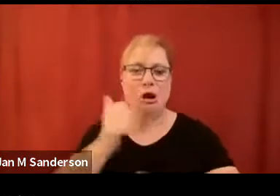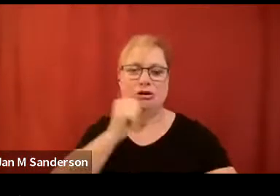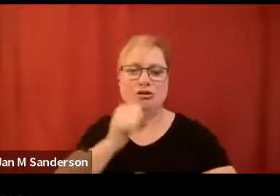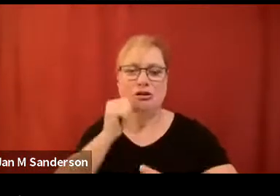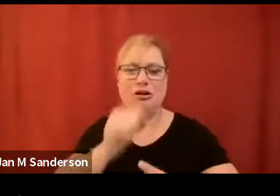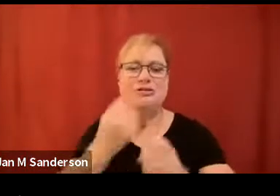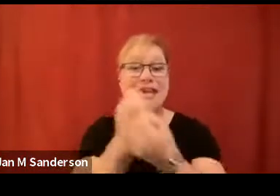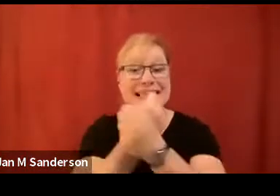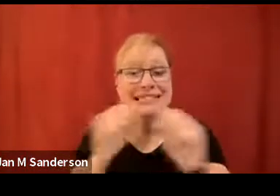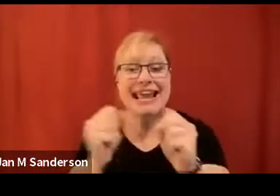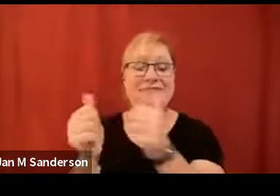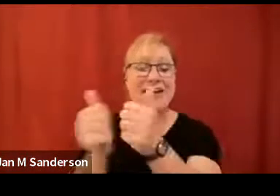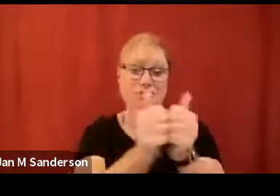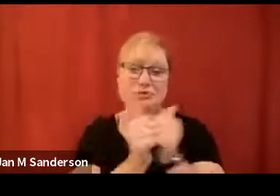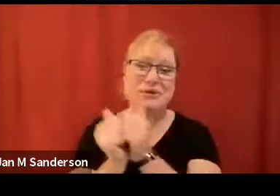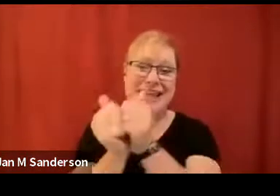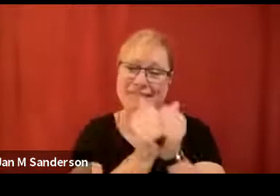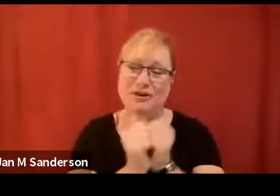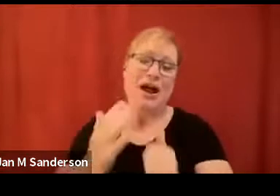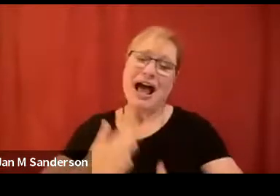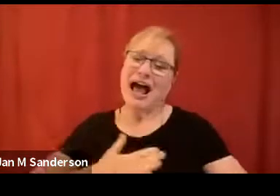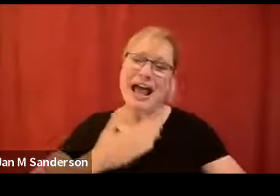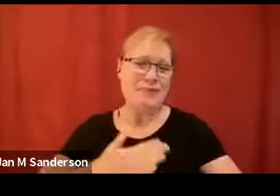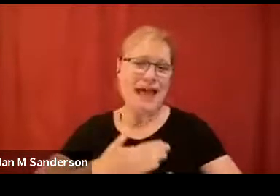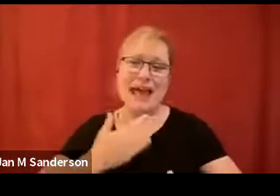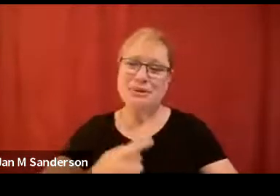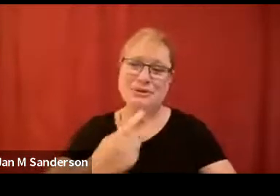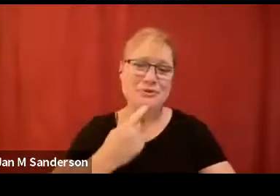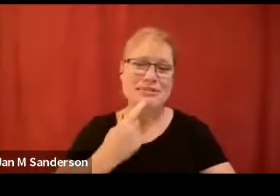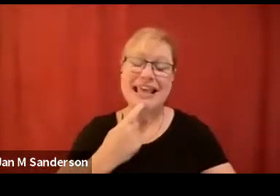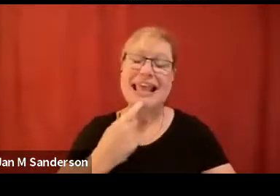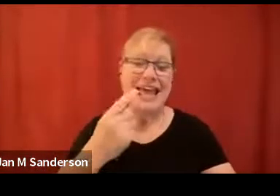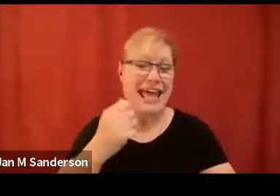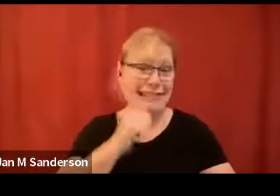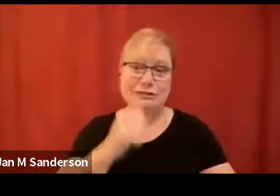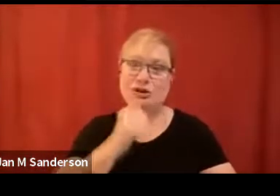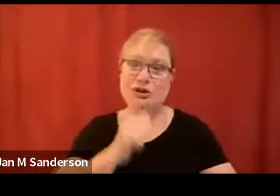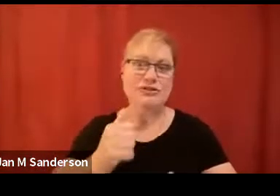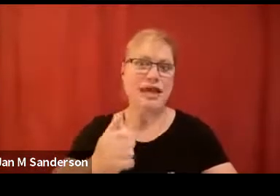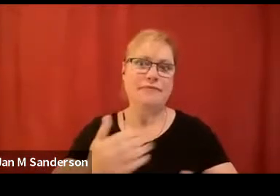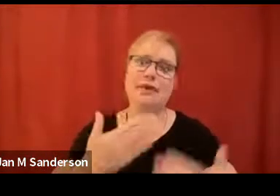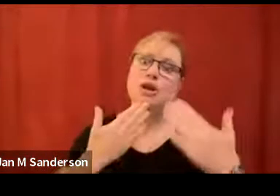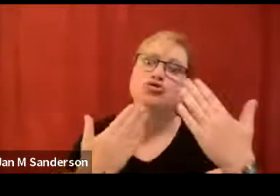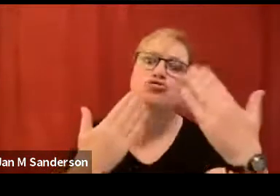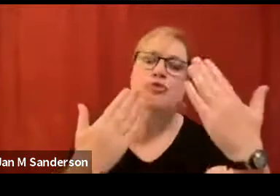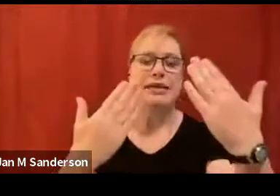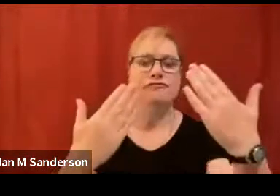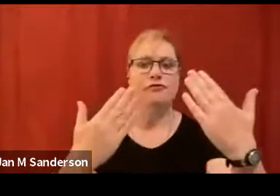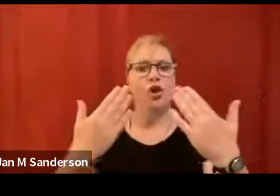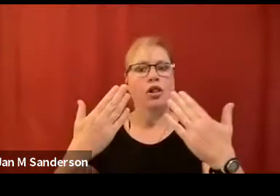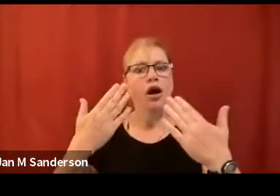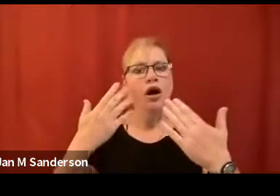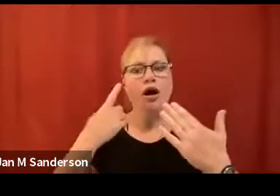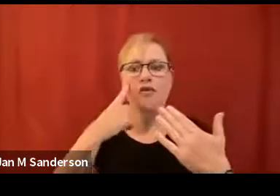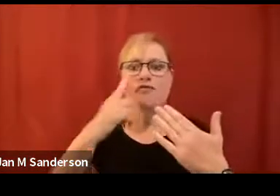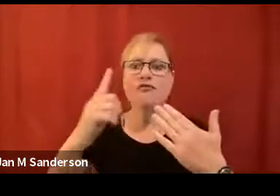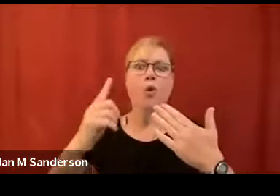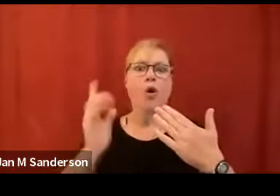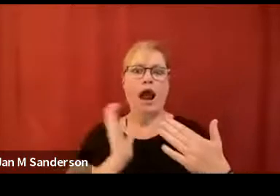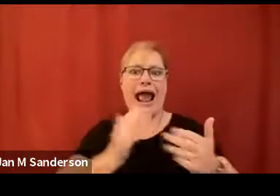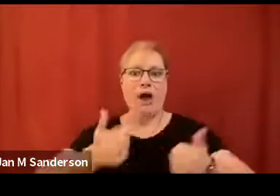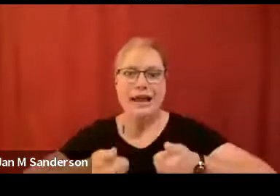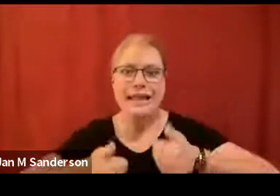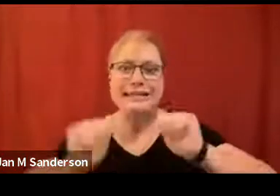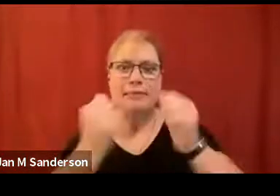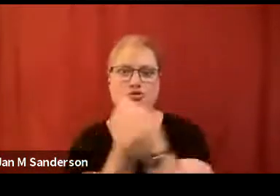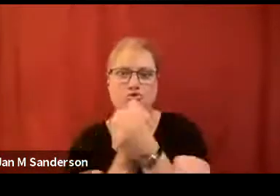I'm happy to say that they have been grateful for those attempts to really save their life. That's what it